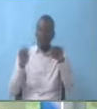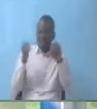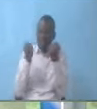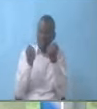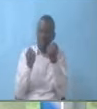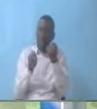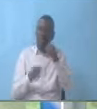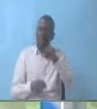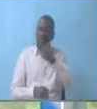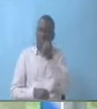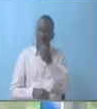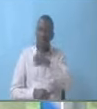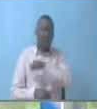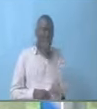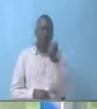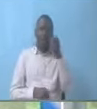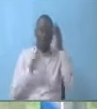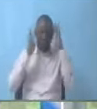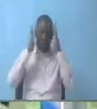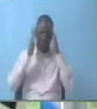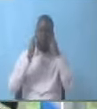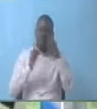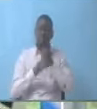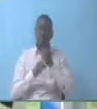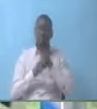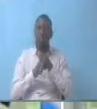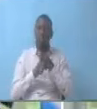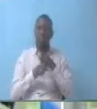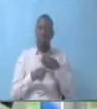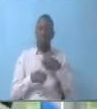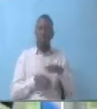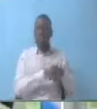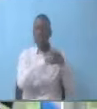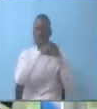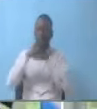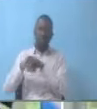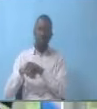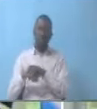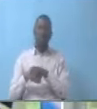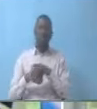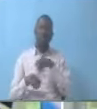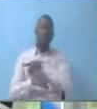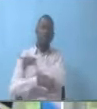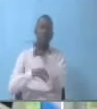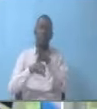that may occasion us taking you to that